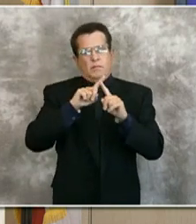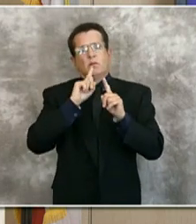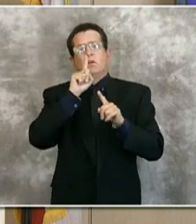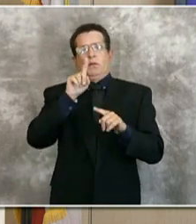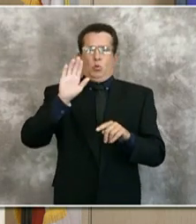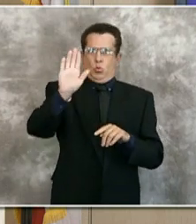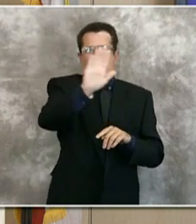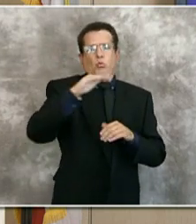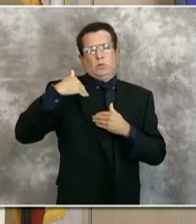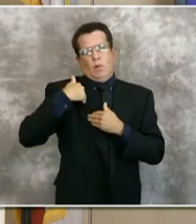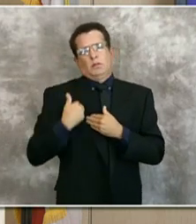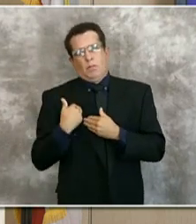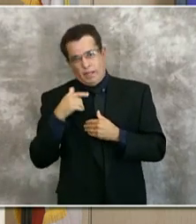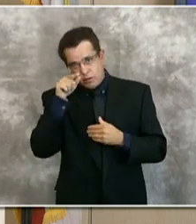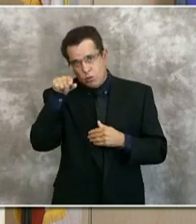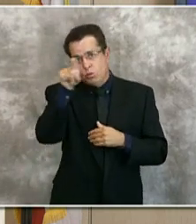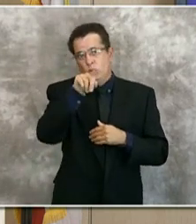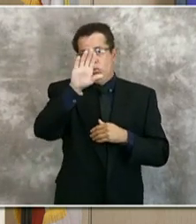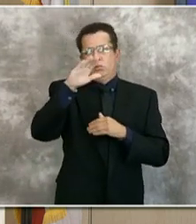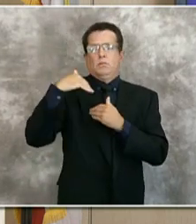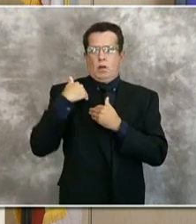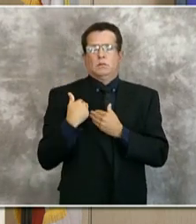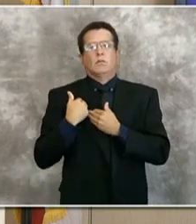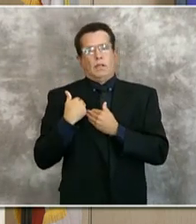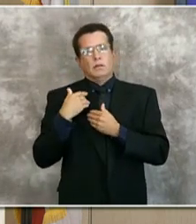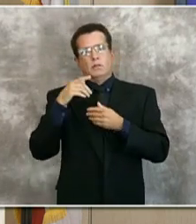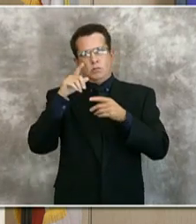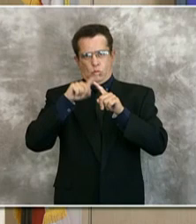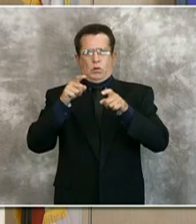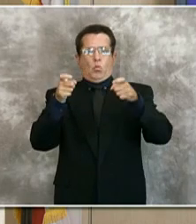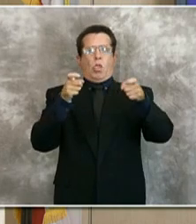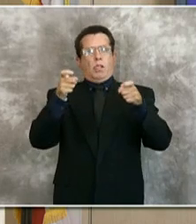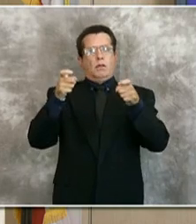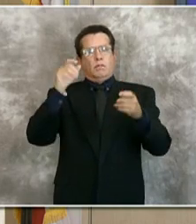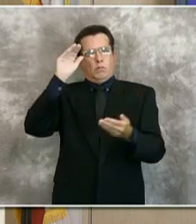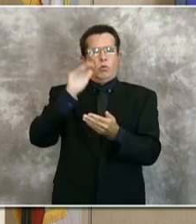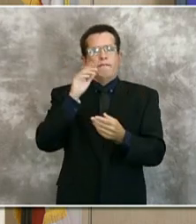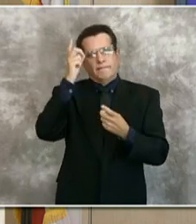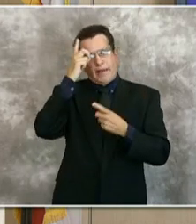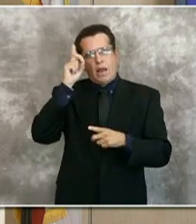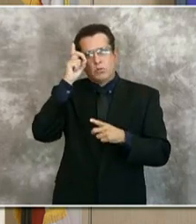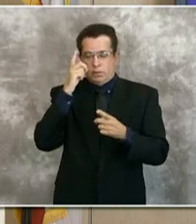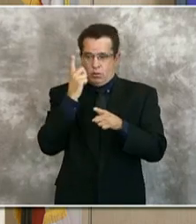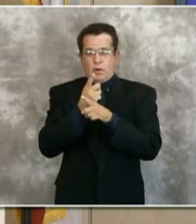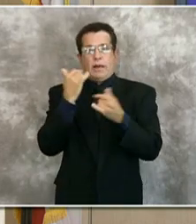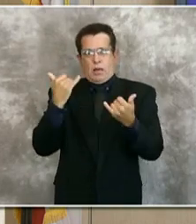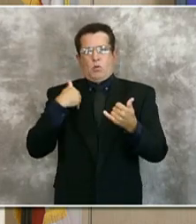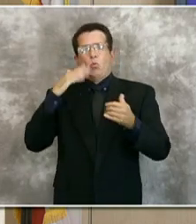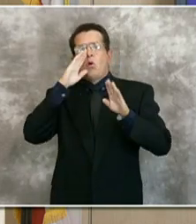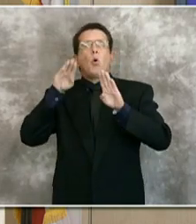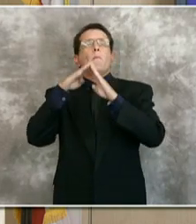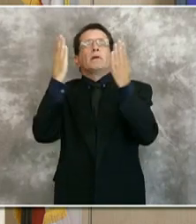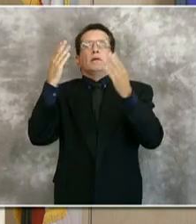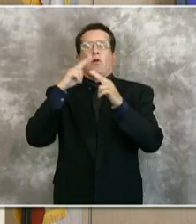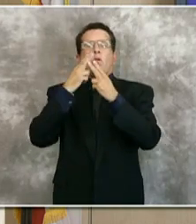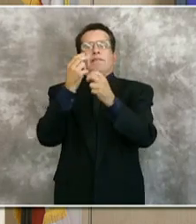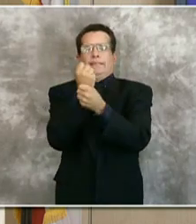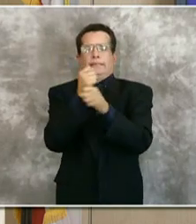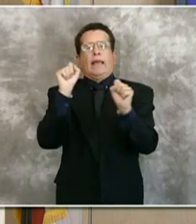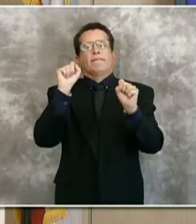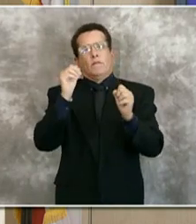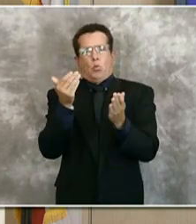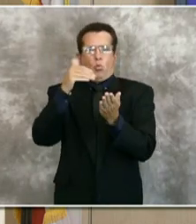the ground to get that word out. So to do that, we are forming a safe reopening compliance